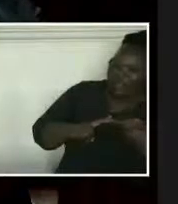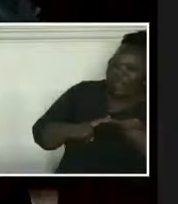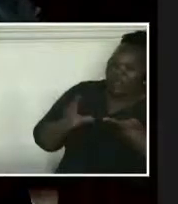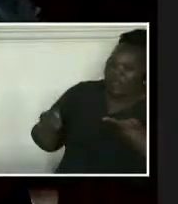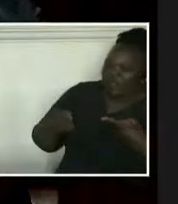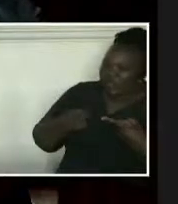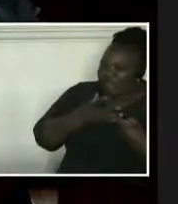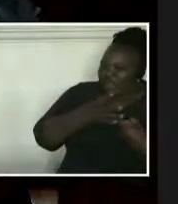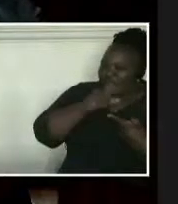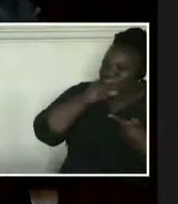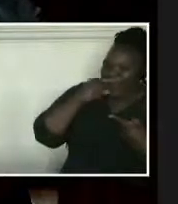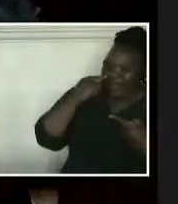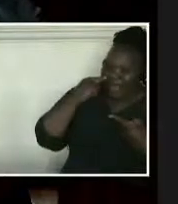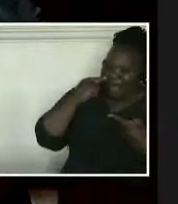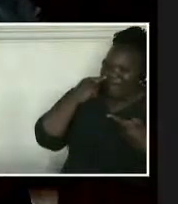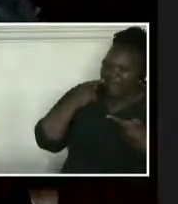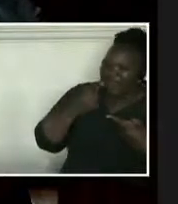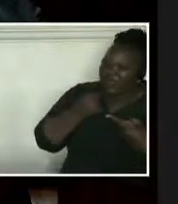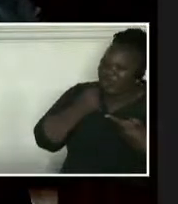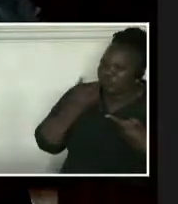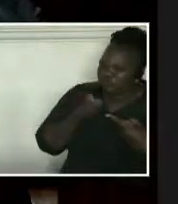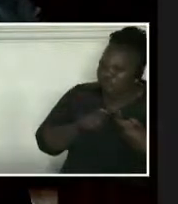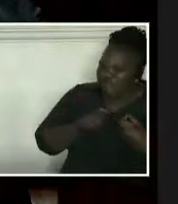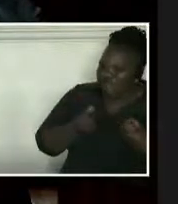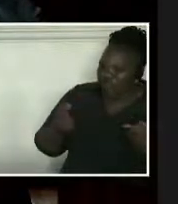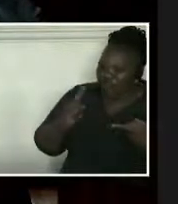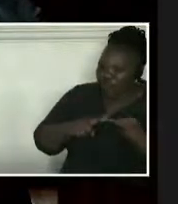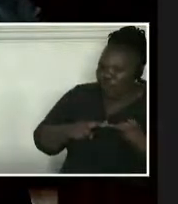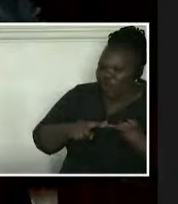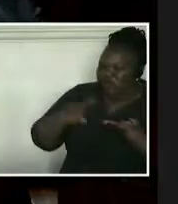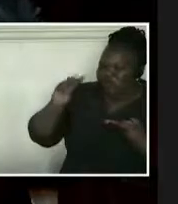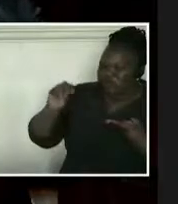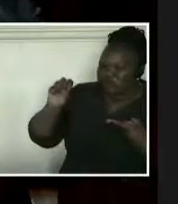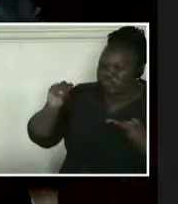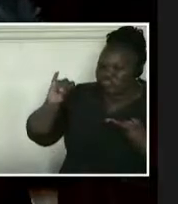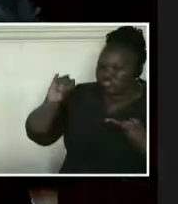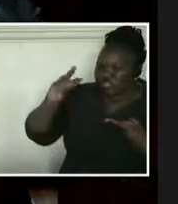provided the names but just to name a few principles